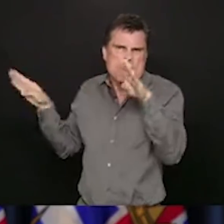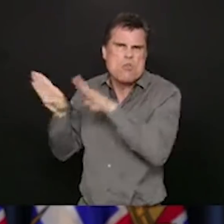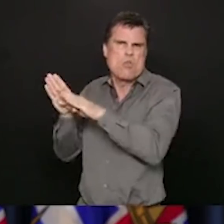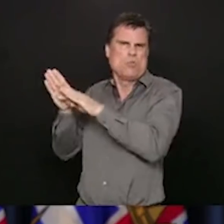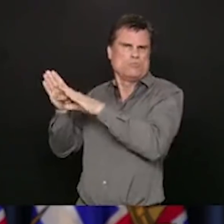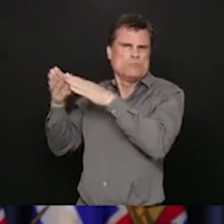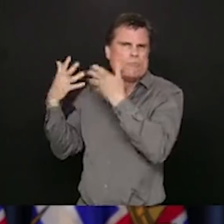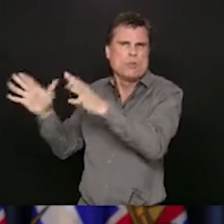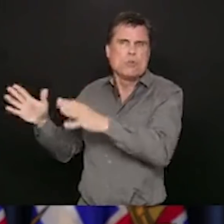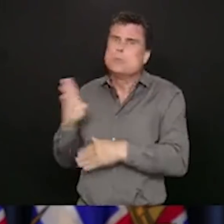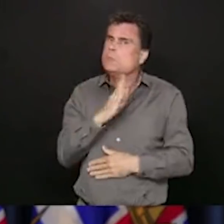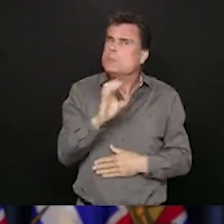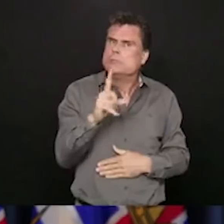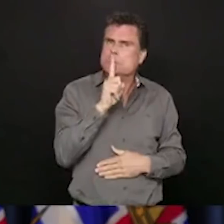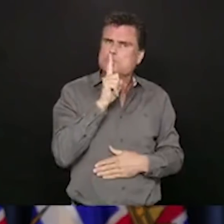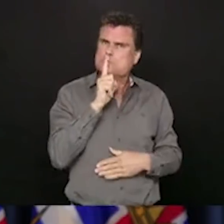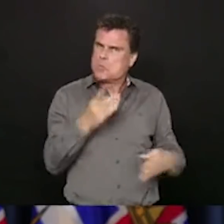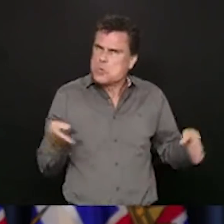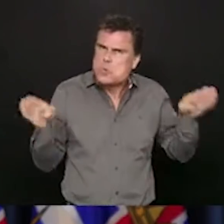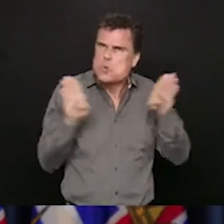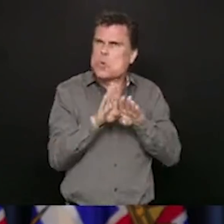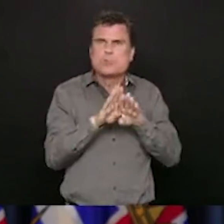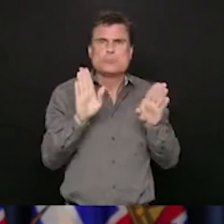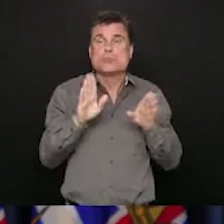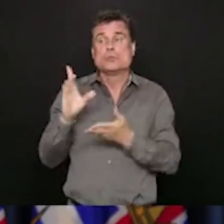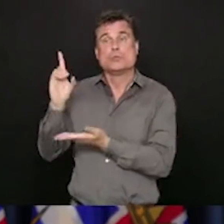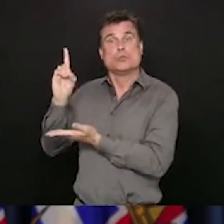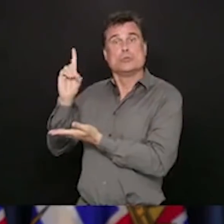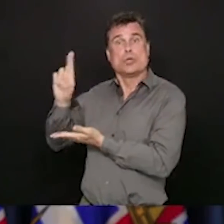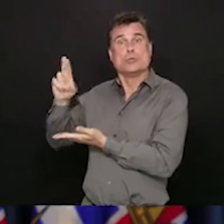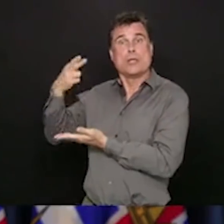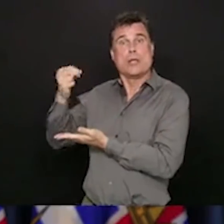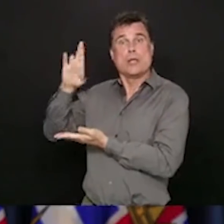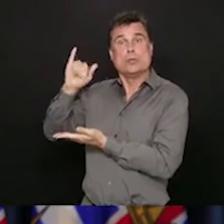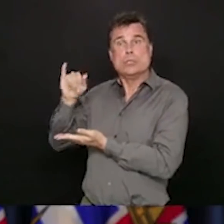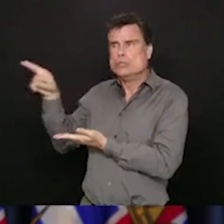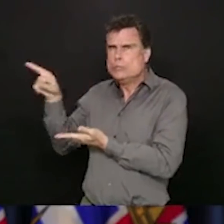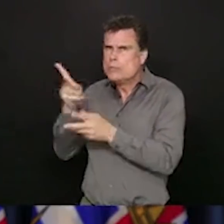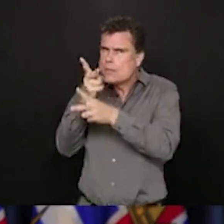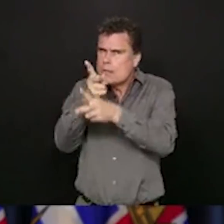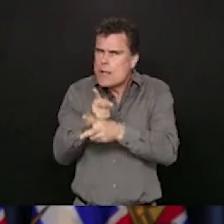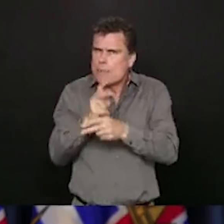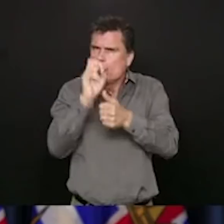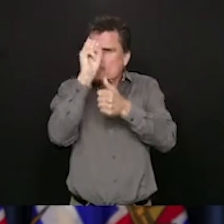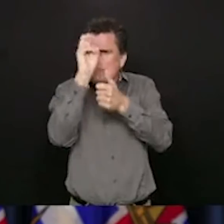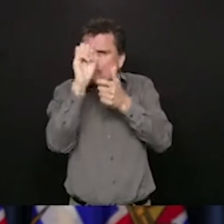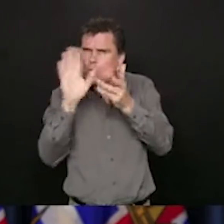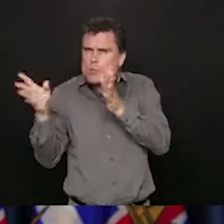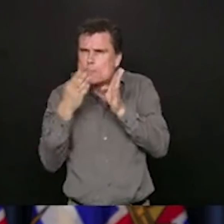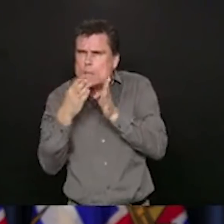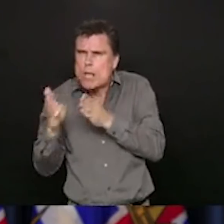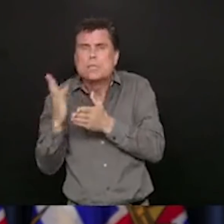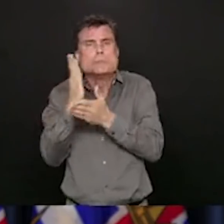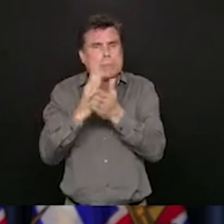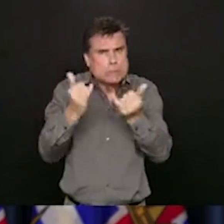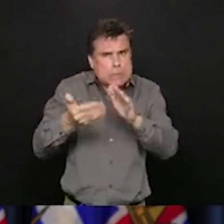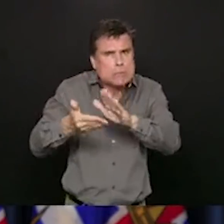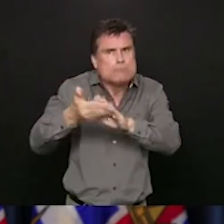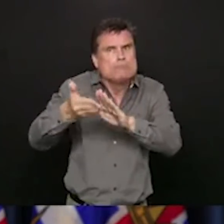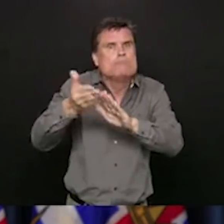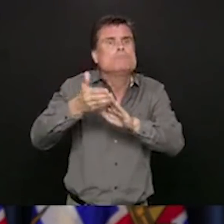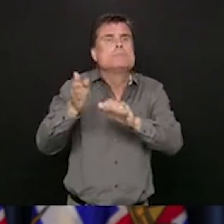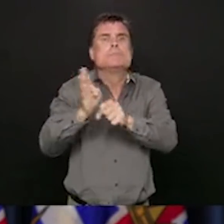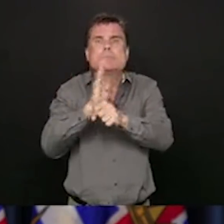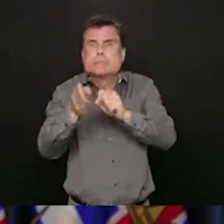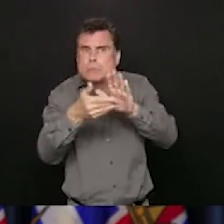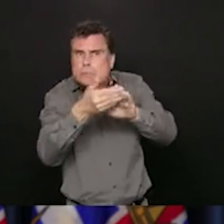them down until such time as we could open them up again. Good example just this week was the tree planting season